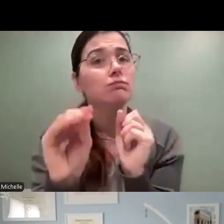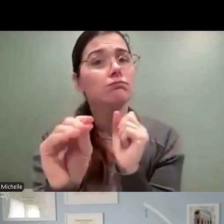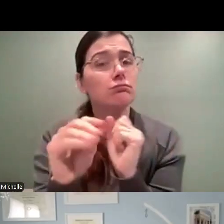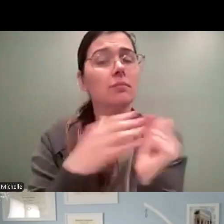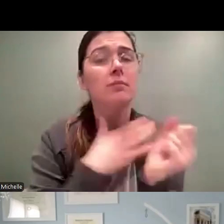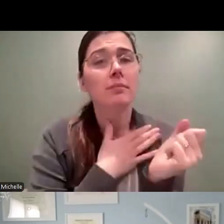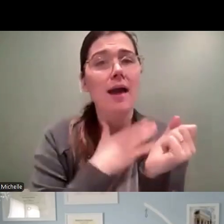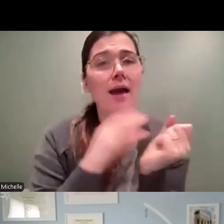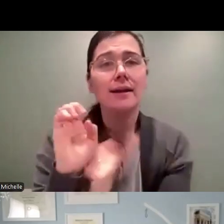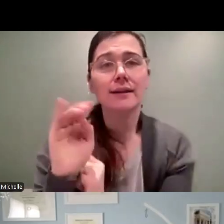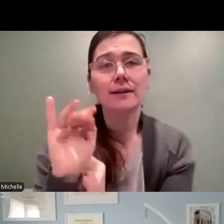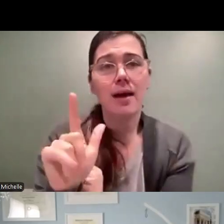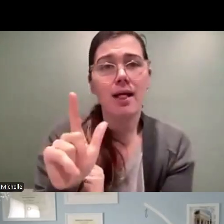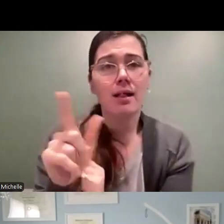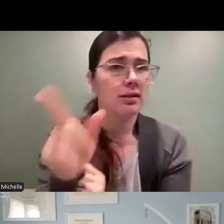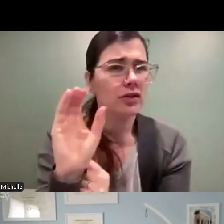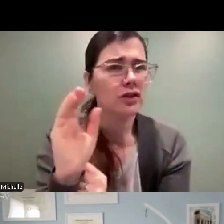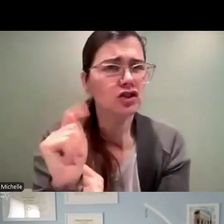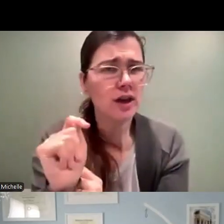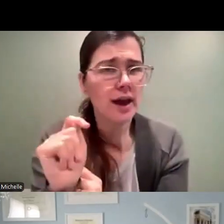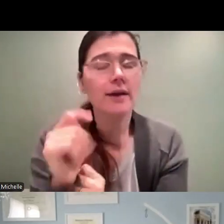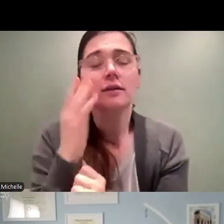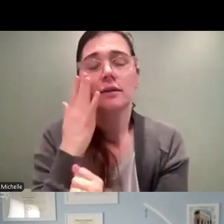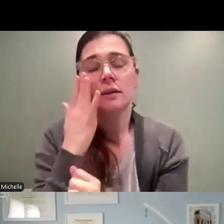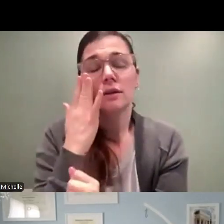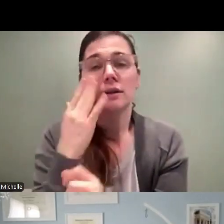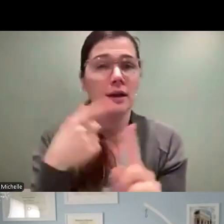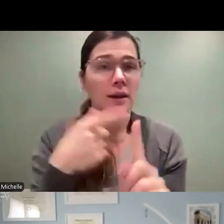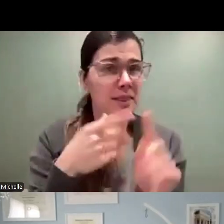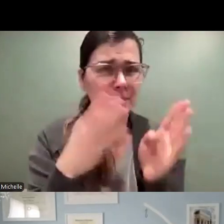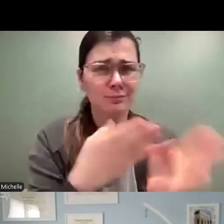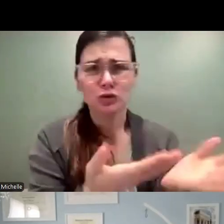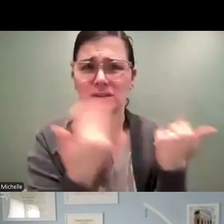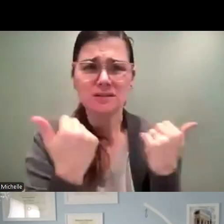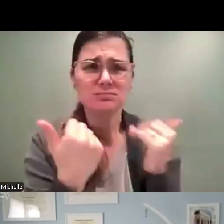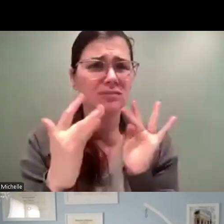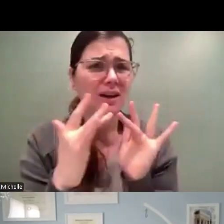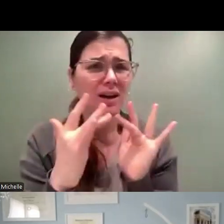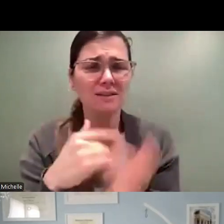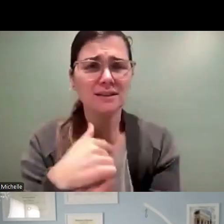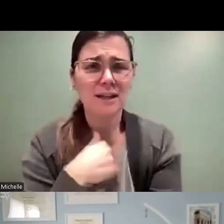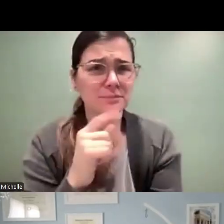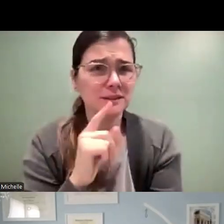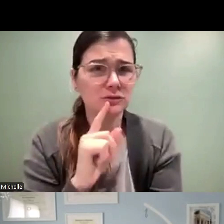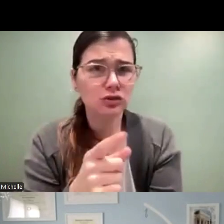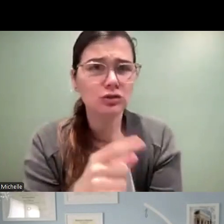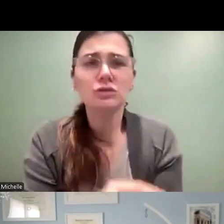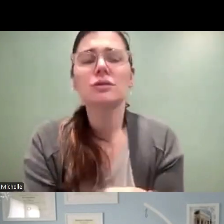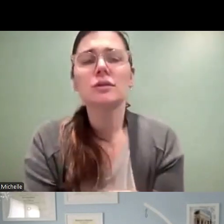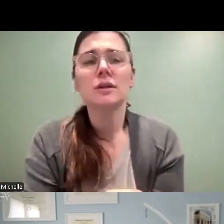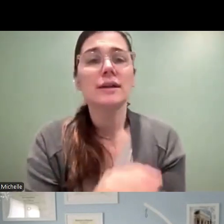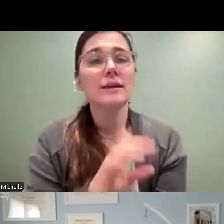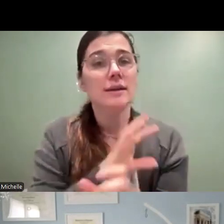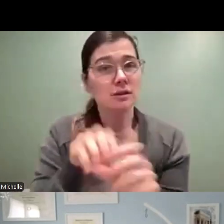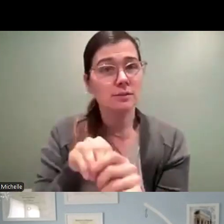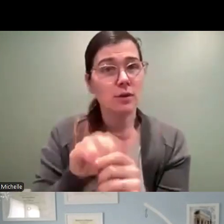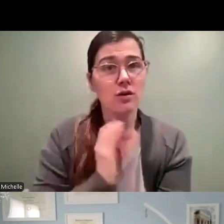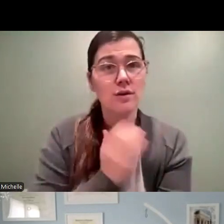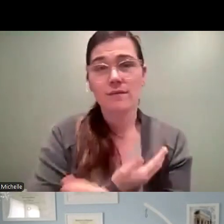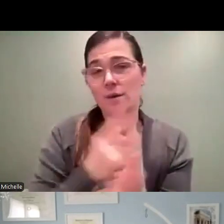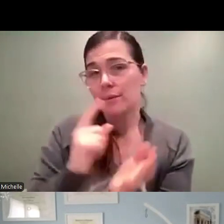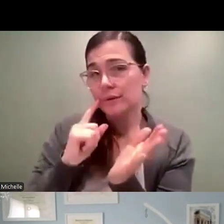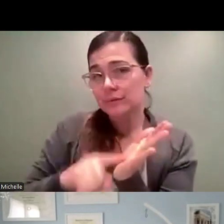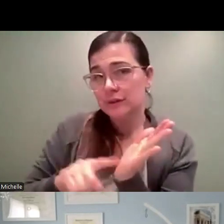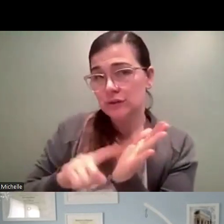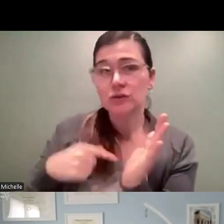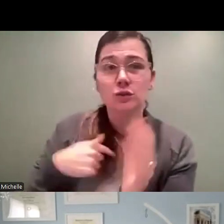chat, and this person can feel free to contact me. We, as part of our research, when we produced the